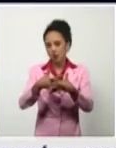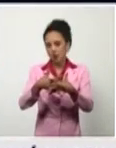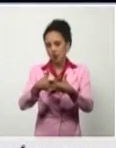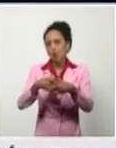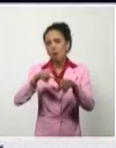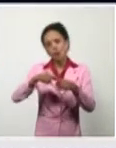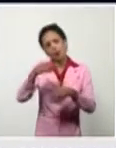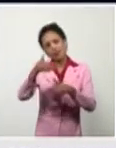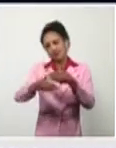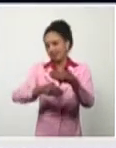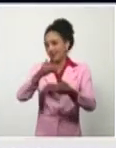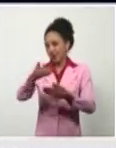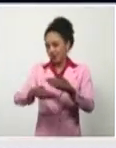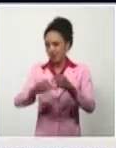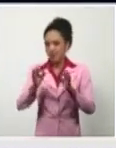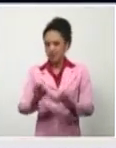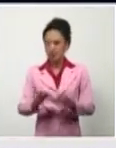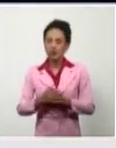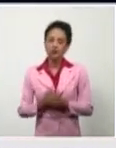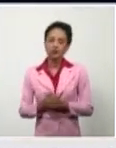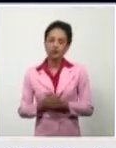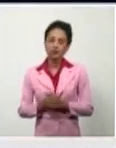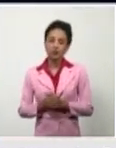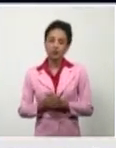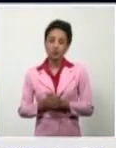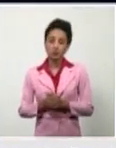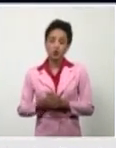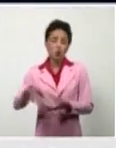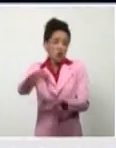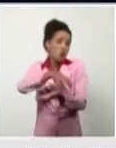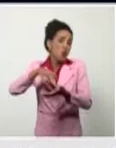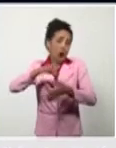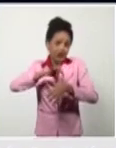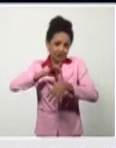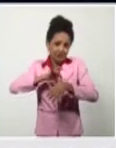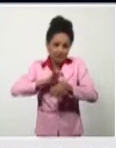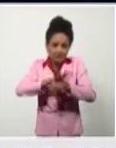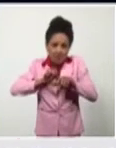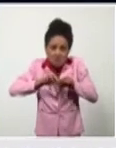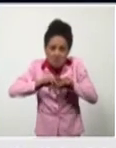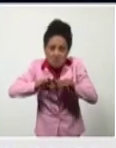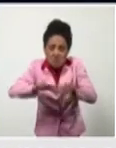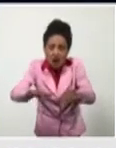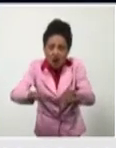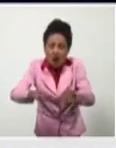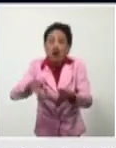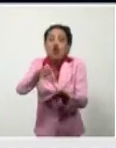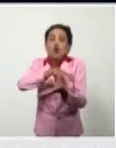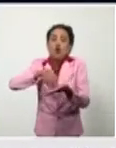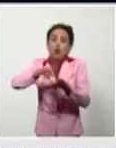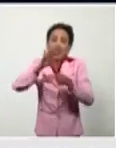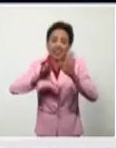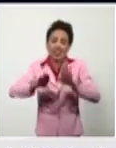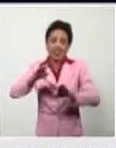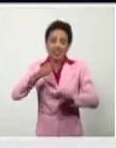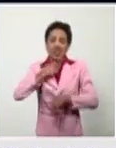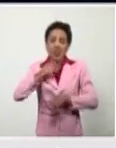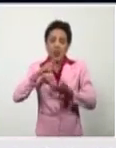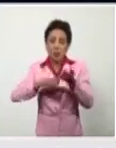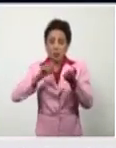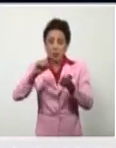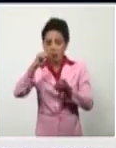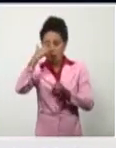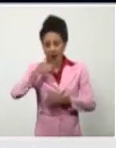related to the transmission reported in La Época store. And